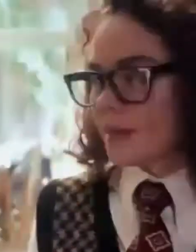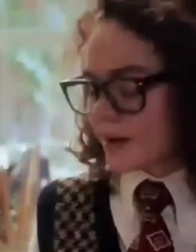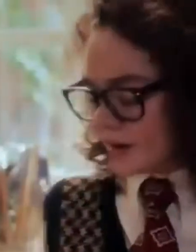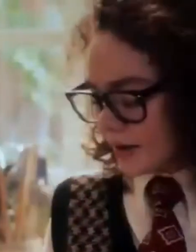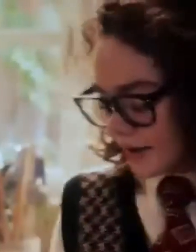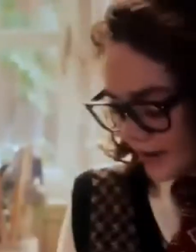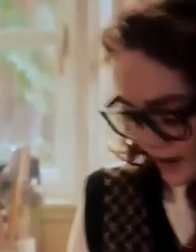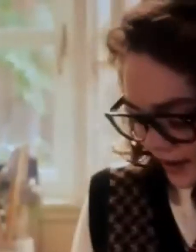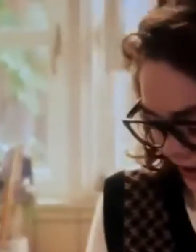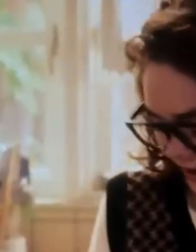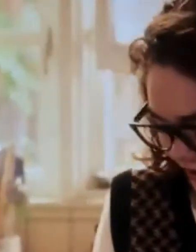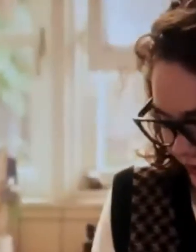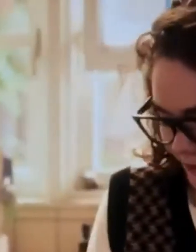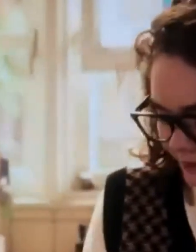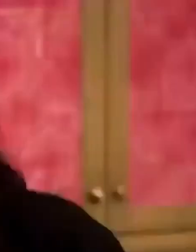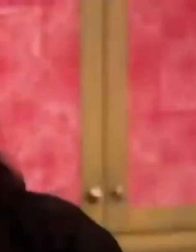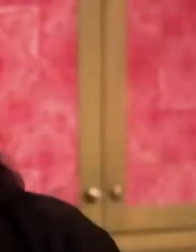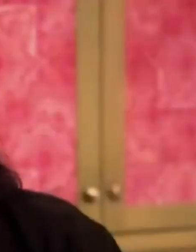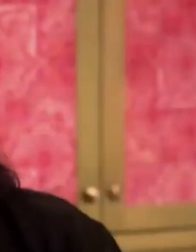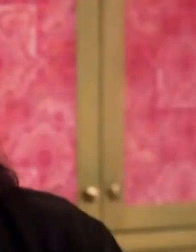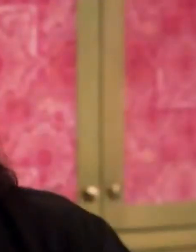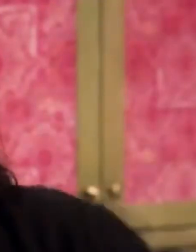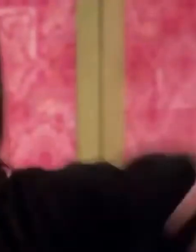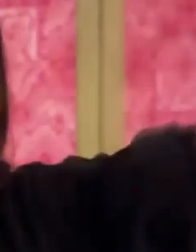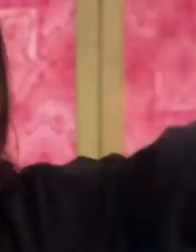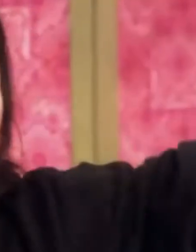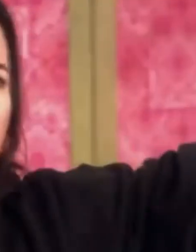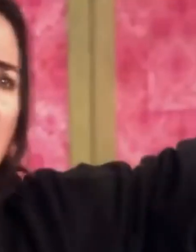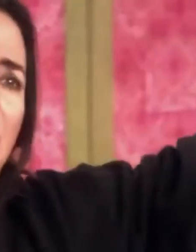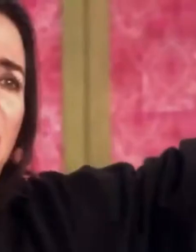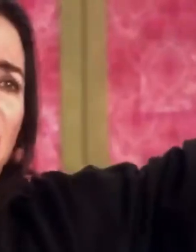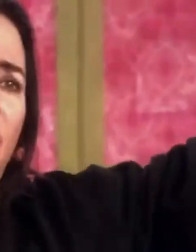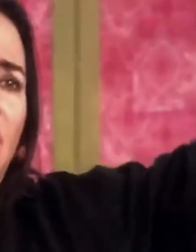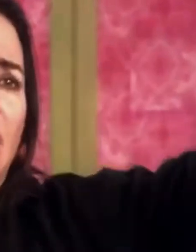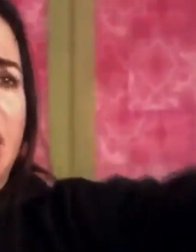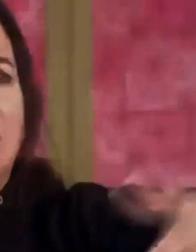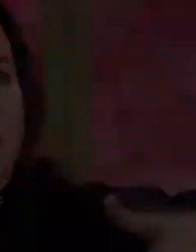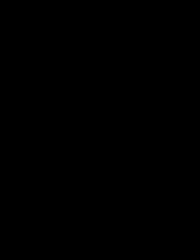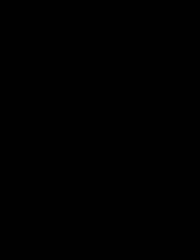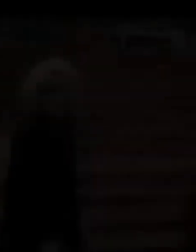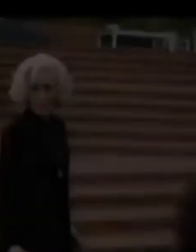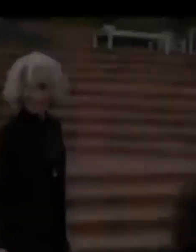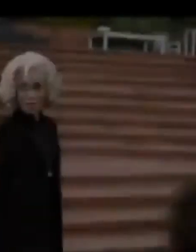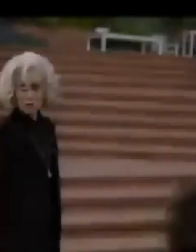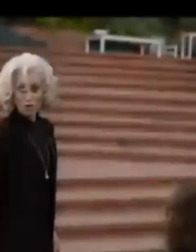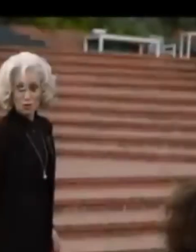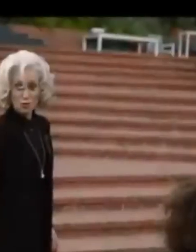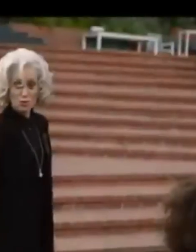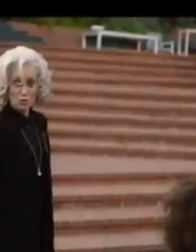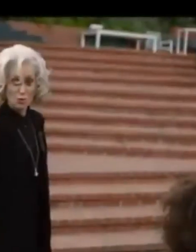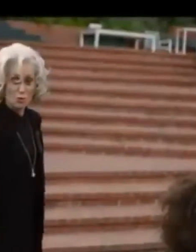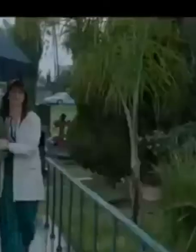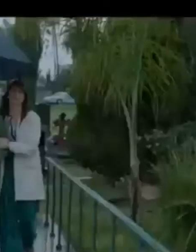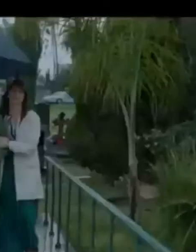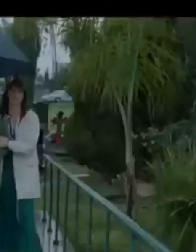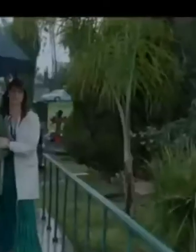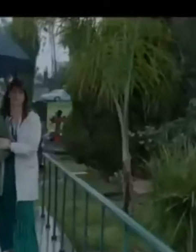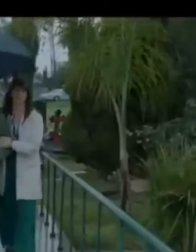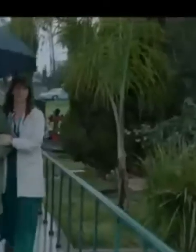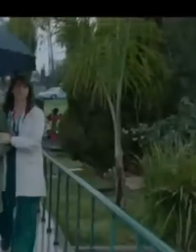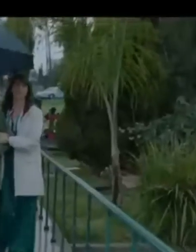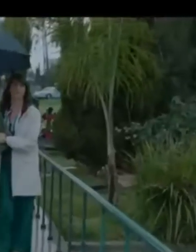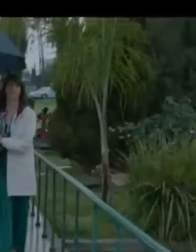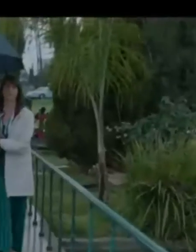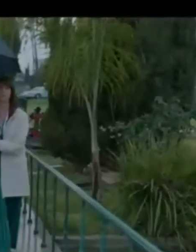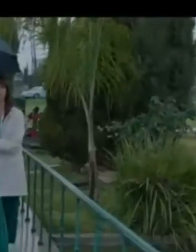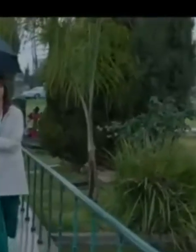quinceañera. And you're not too old for a bat mitzvah. You could get bat mitzvahed at any age. We Jews got